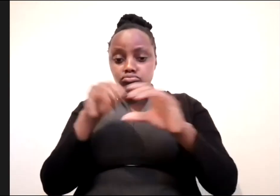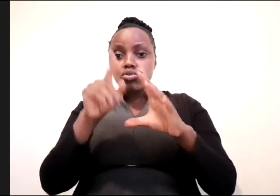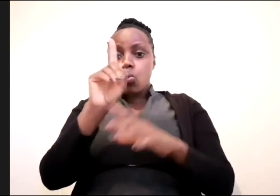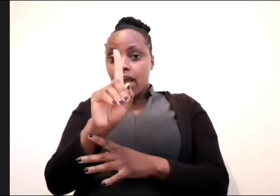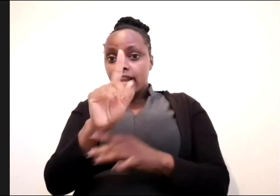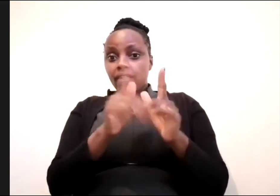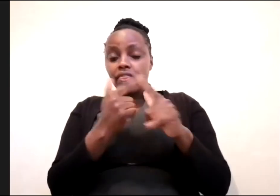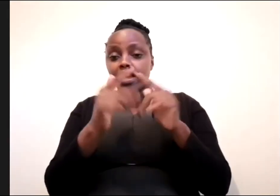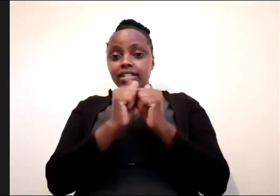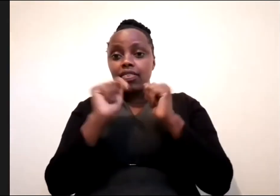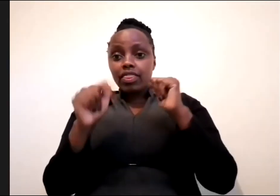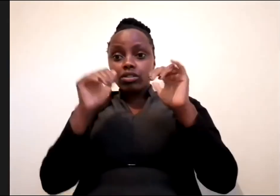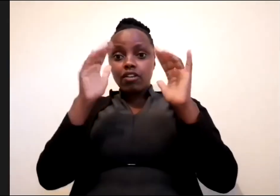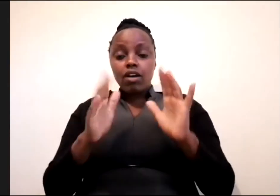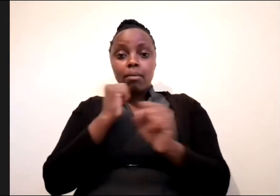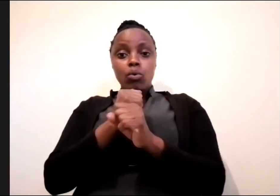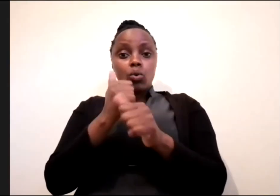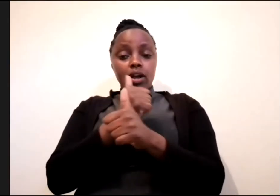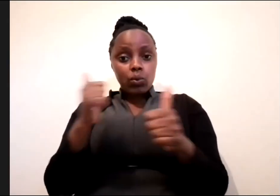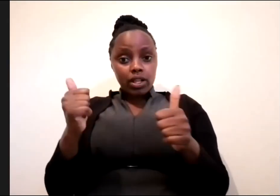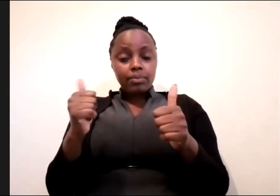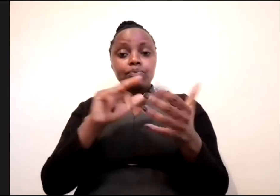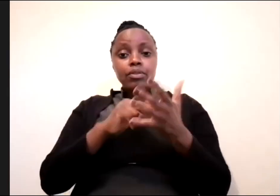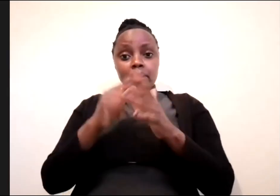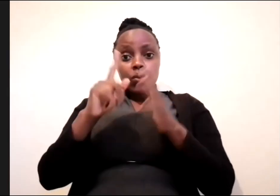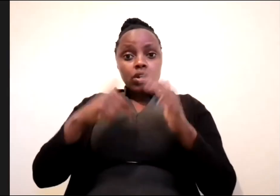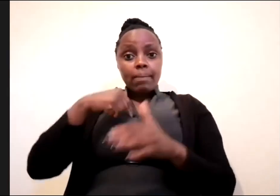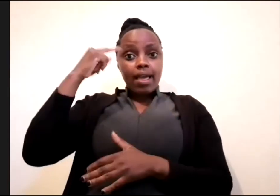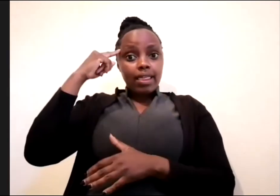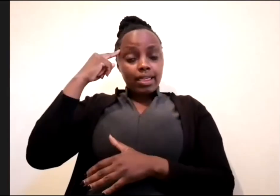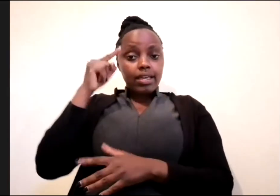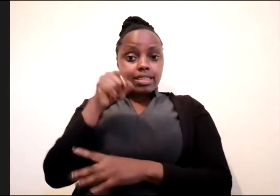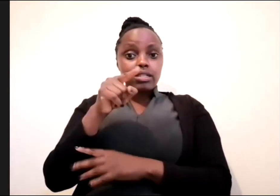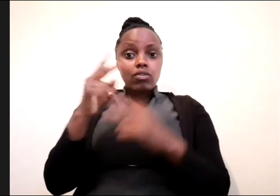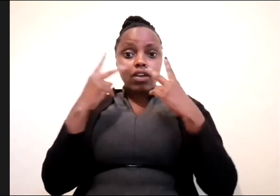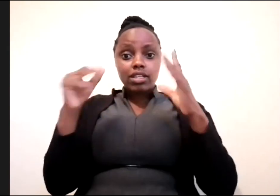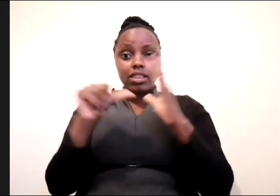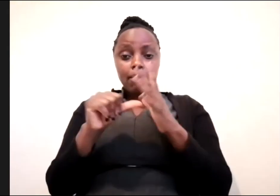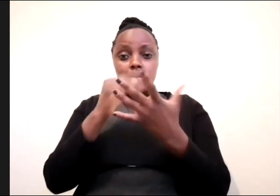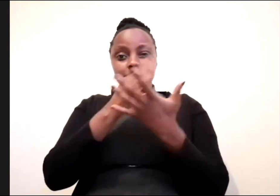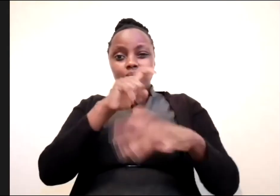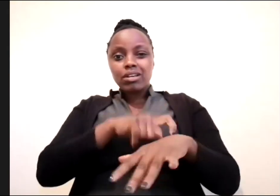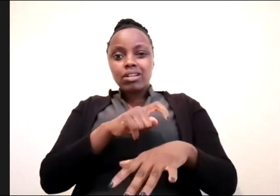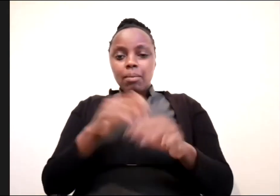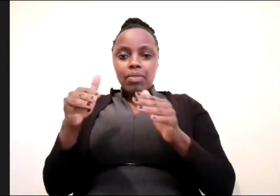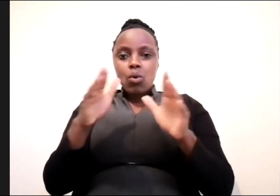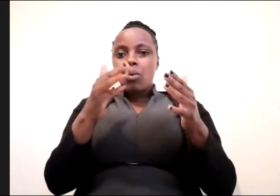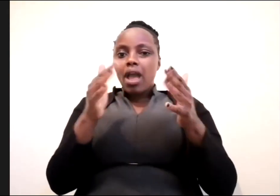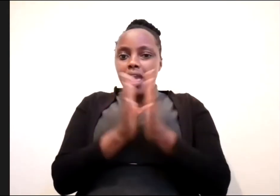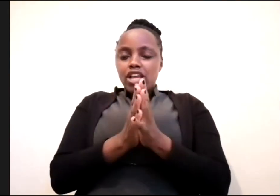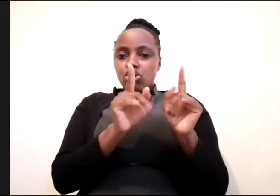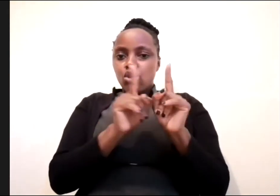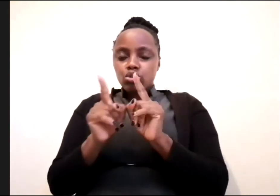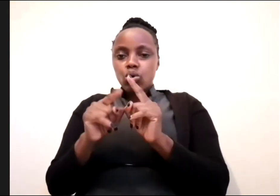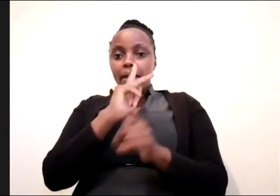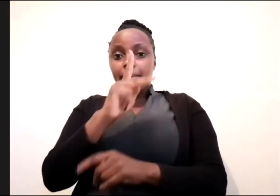10,000 farmers were decertified. So I think it's we see the problem sometimes of means, and also this legal personality could